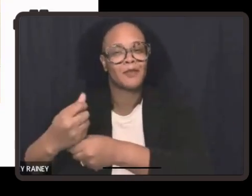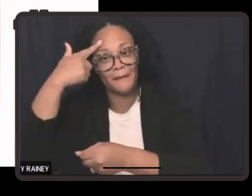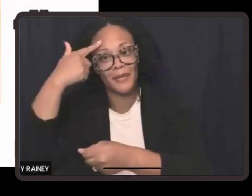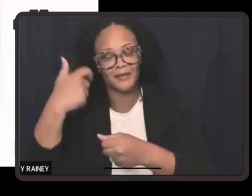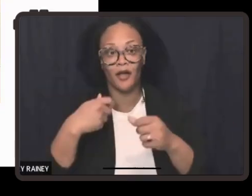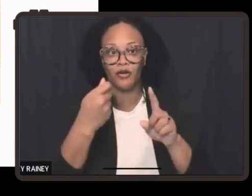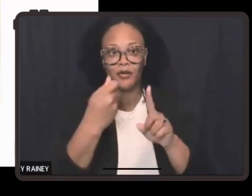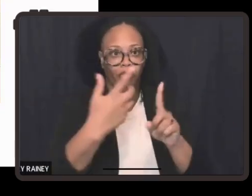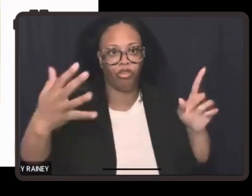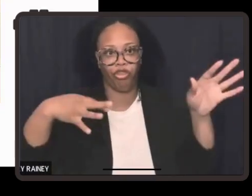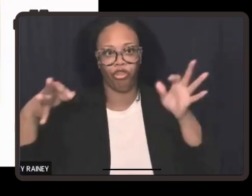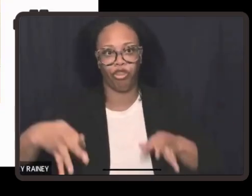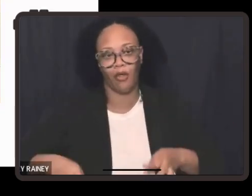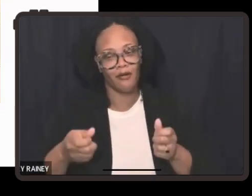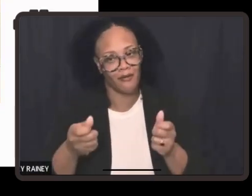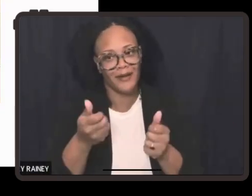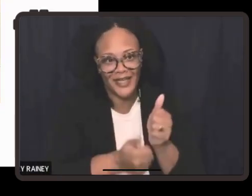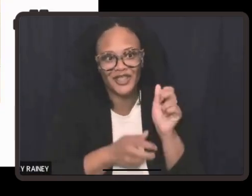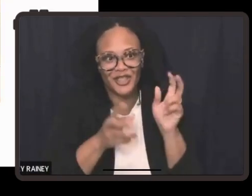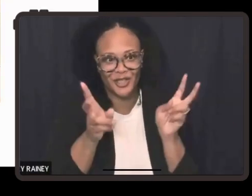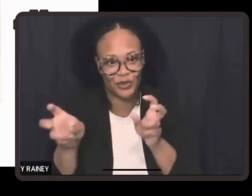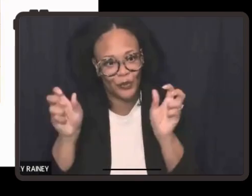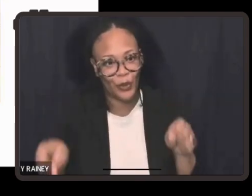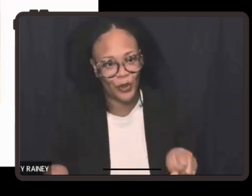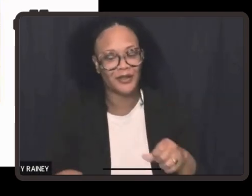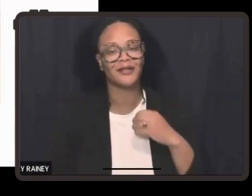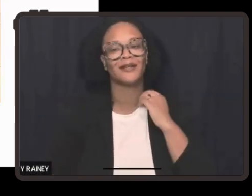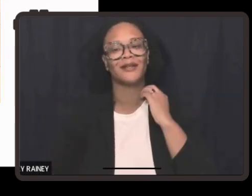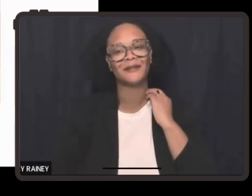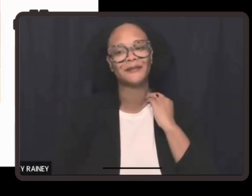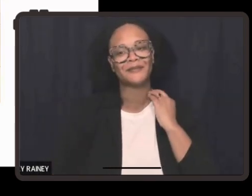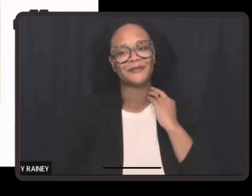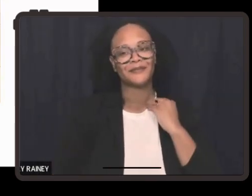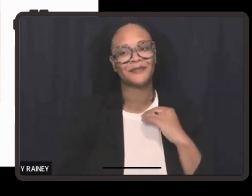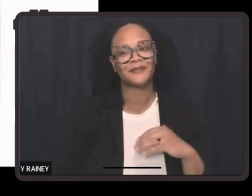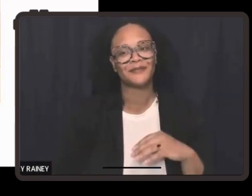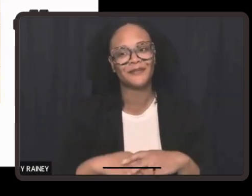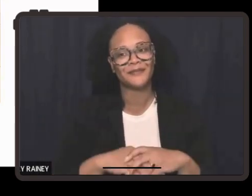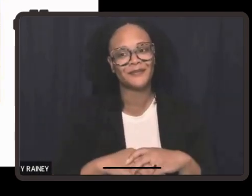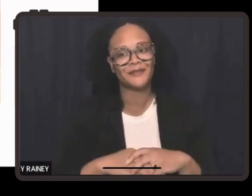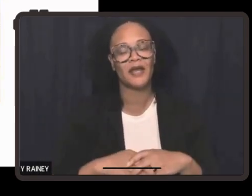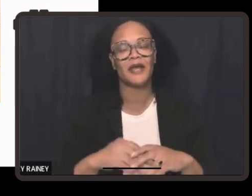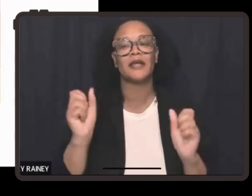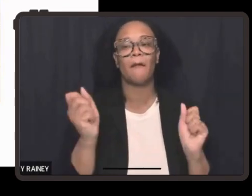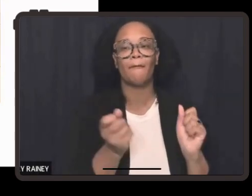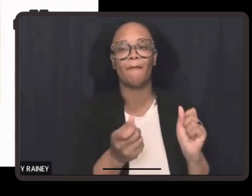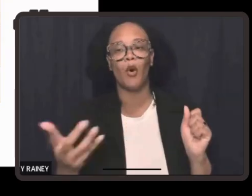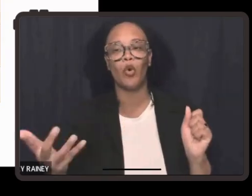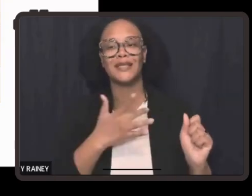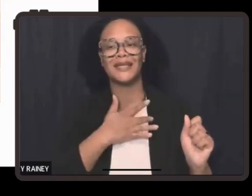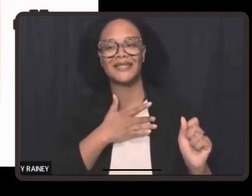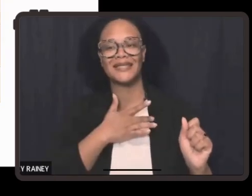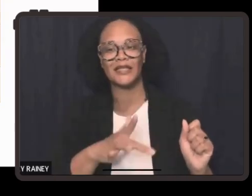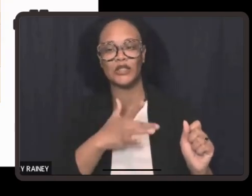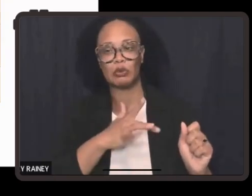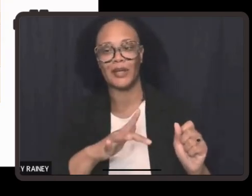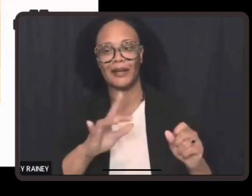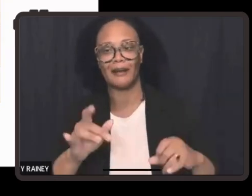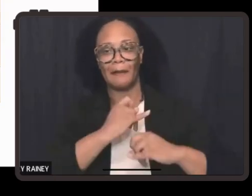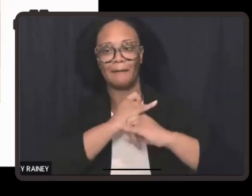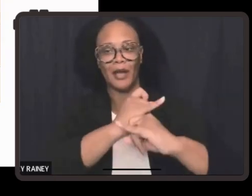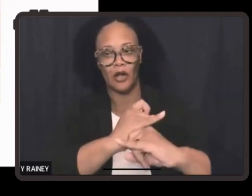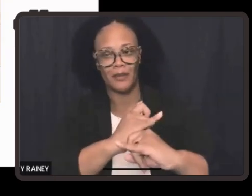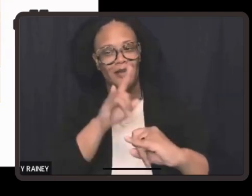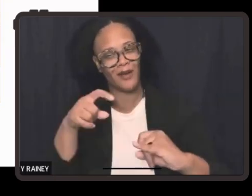in multisensory impairment, it's something you've got to go after and think about. Again, in that questionnaire, I think there's more